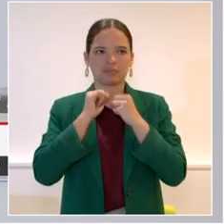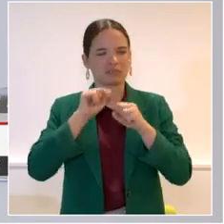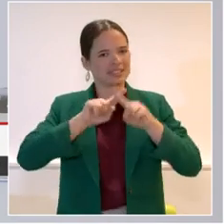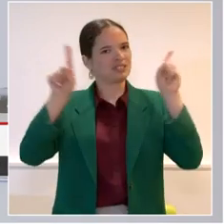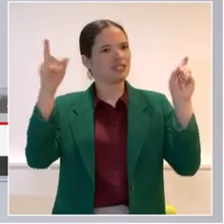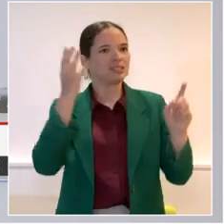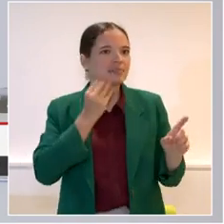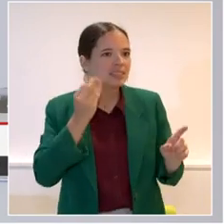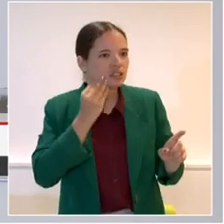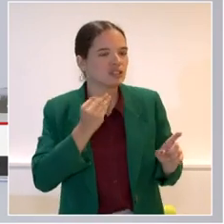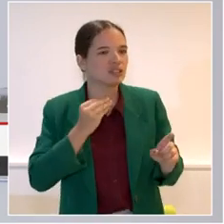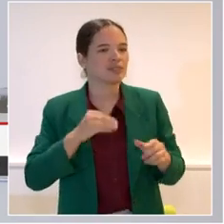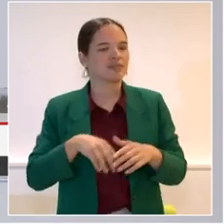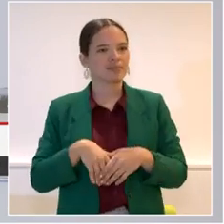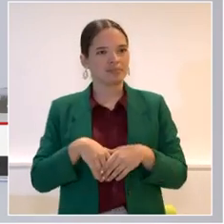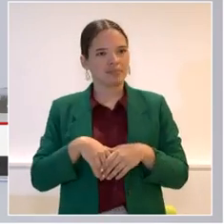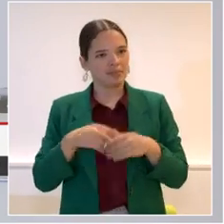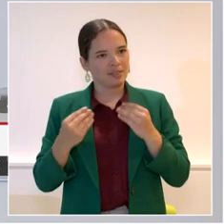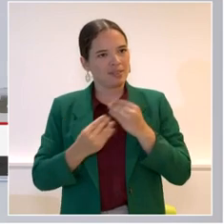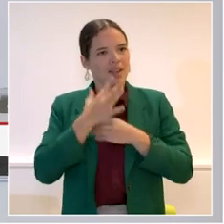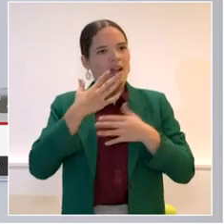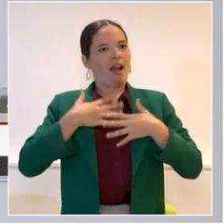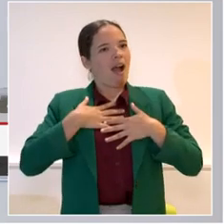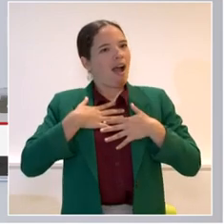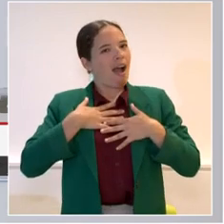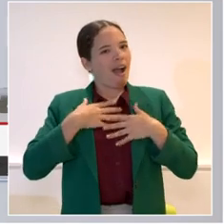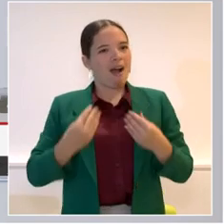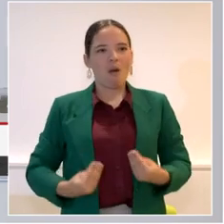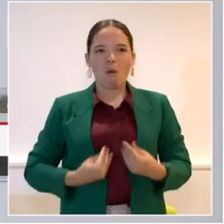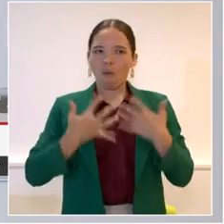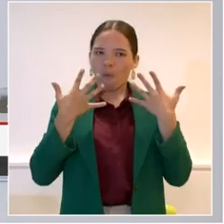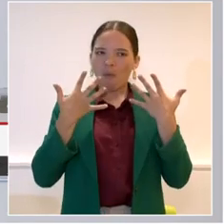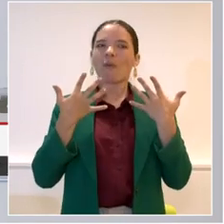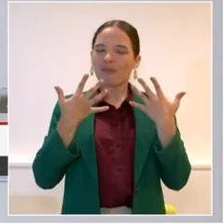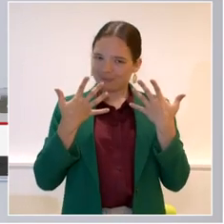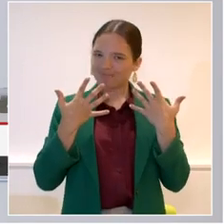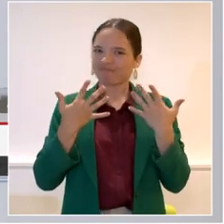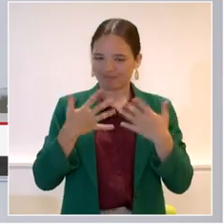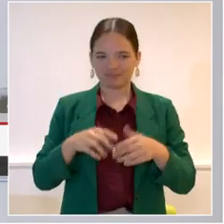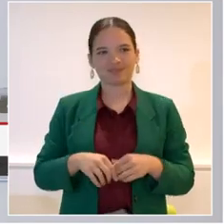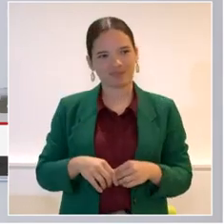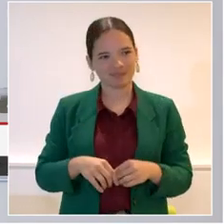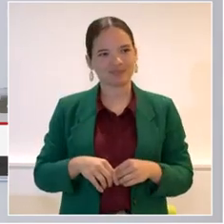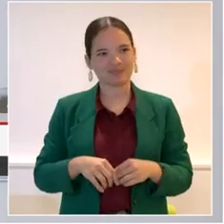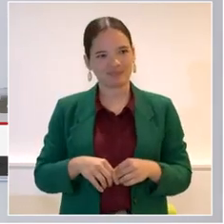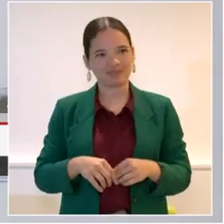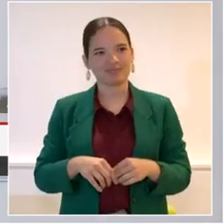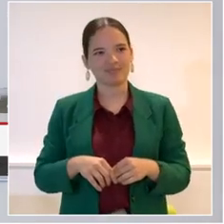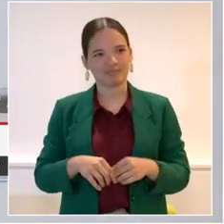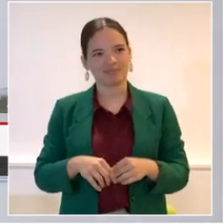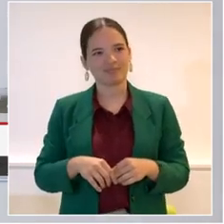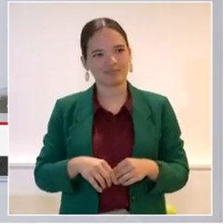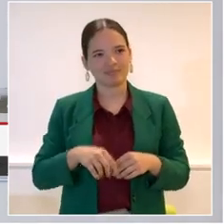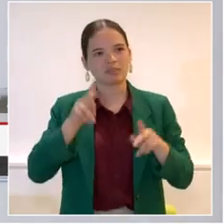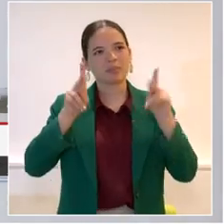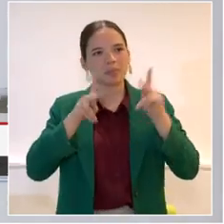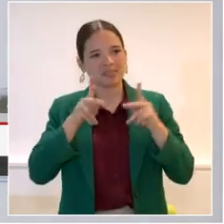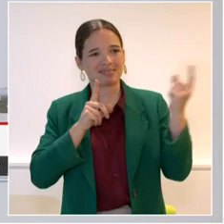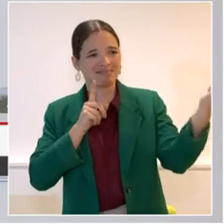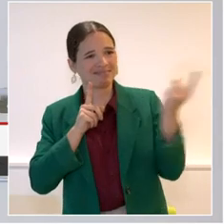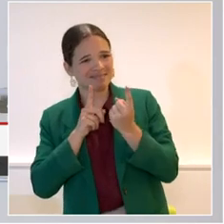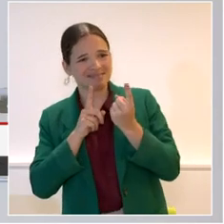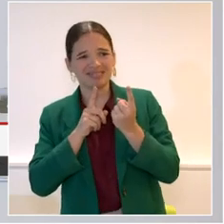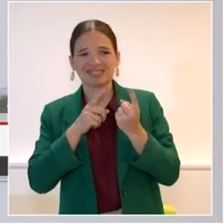different message about the values we place on our residents. And people come not because they want to